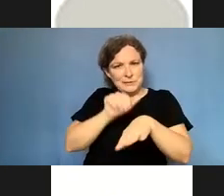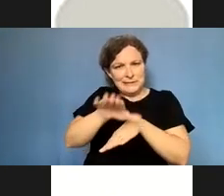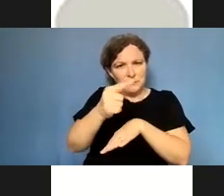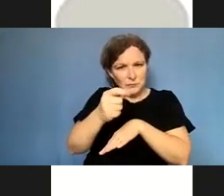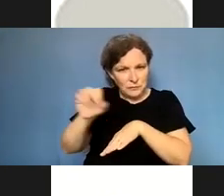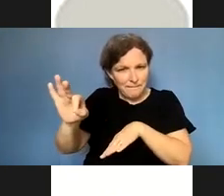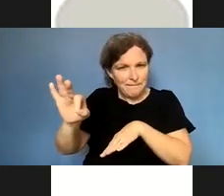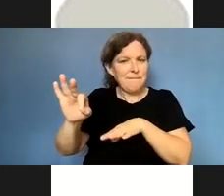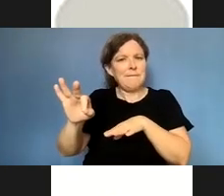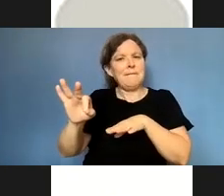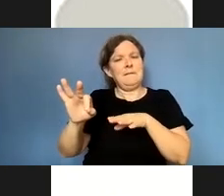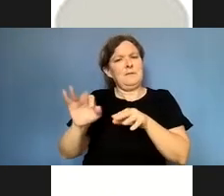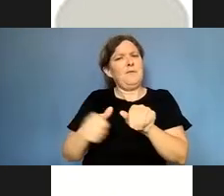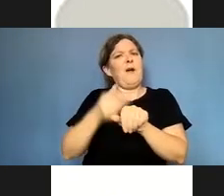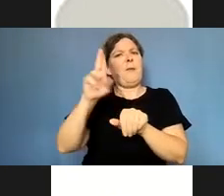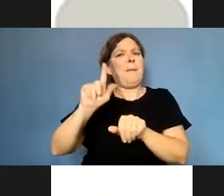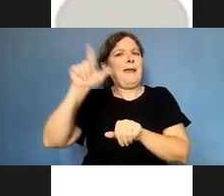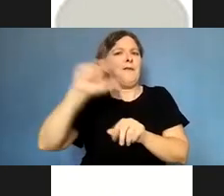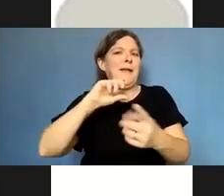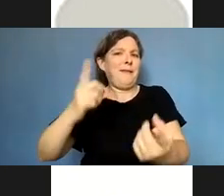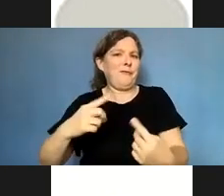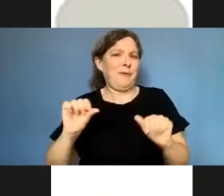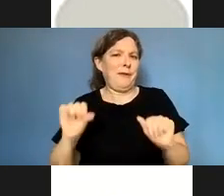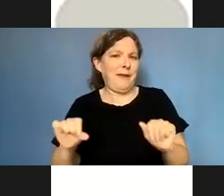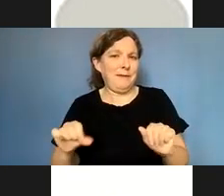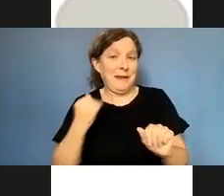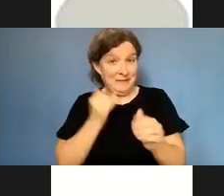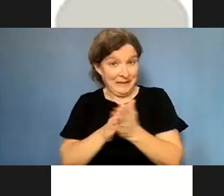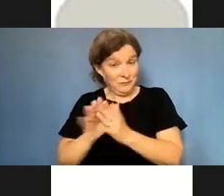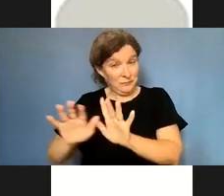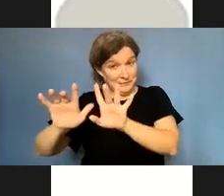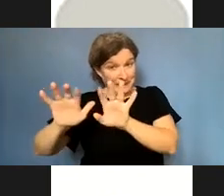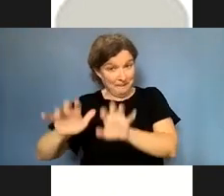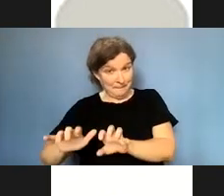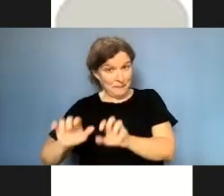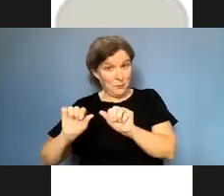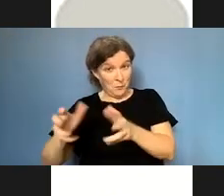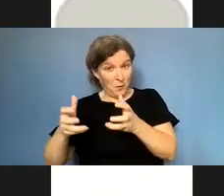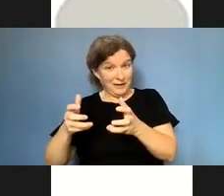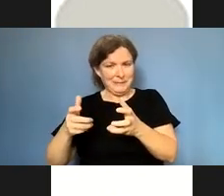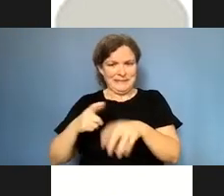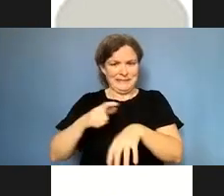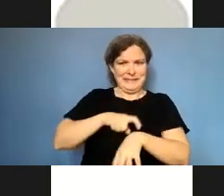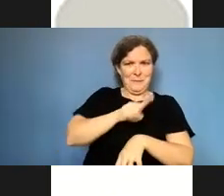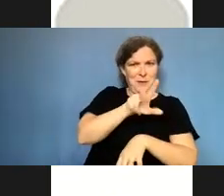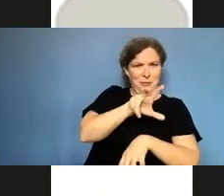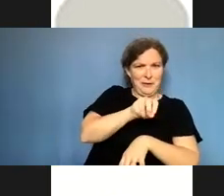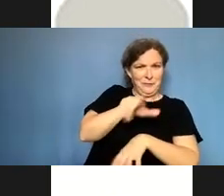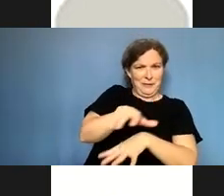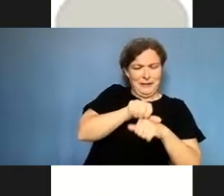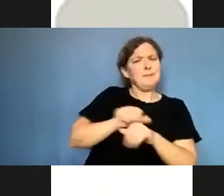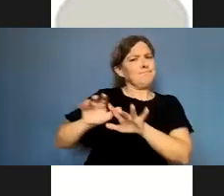the session as a follow-up. And if you'd like to put questions in the chat and you have to leave, please feel free to do so, and we